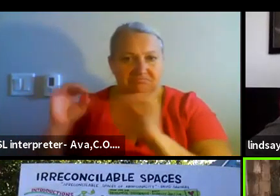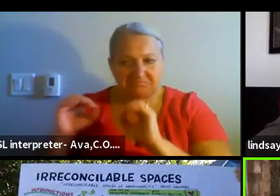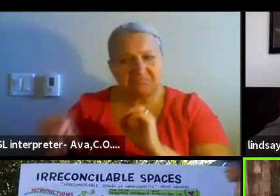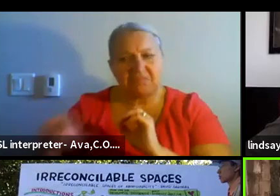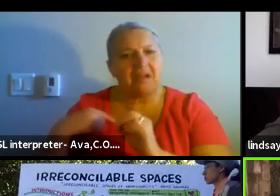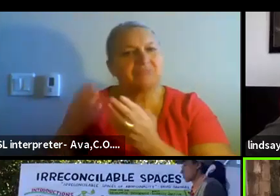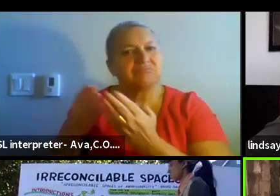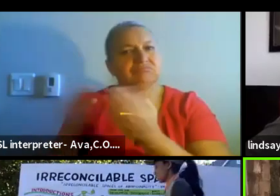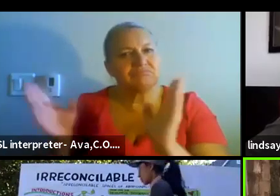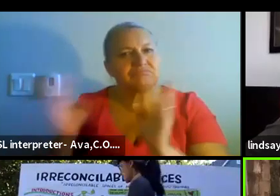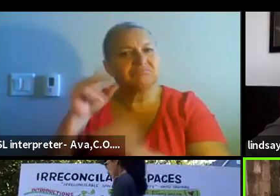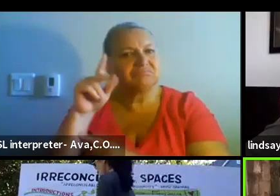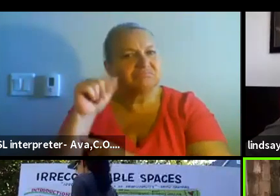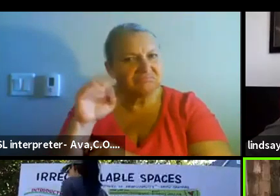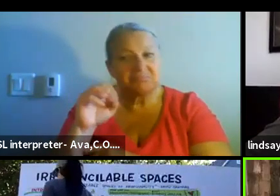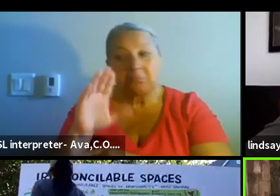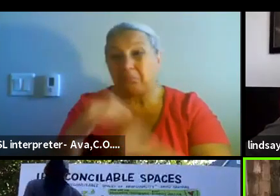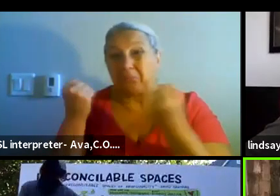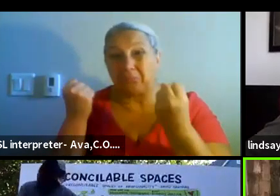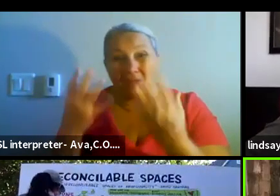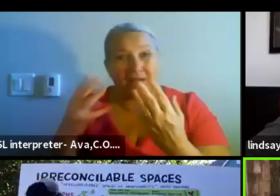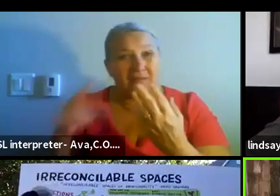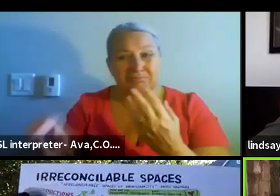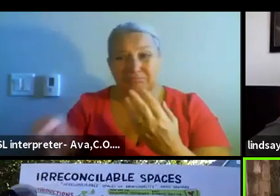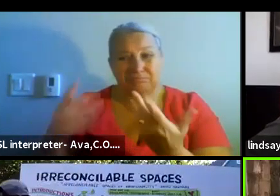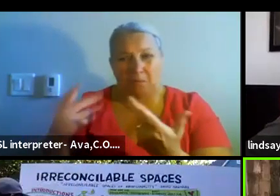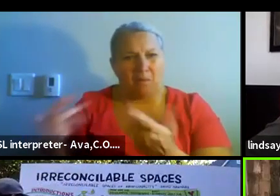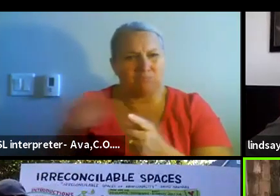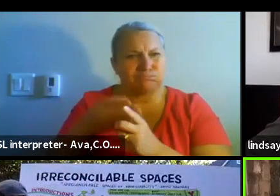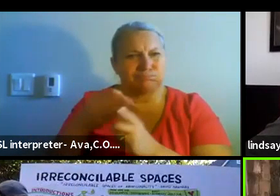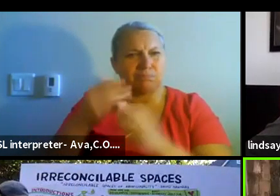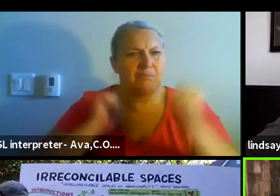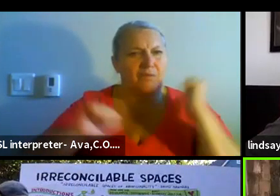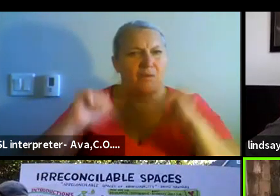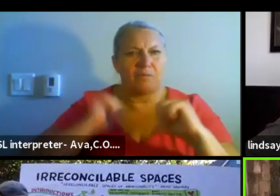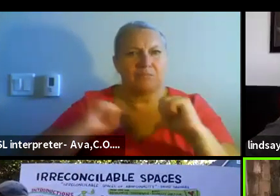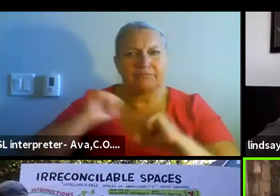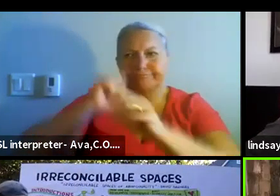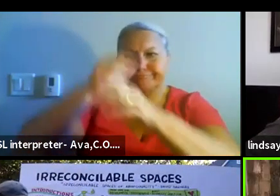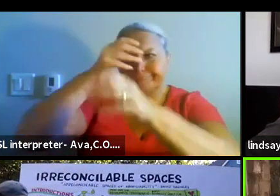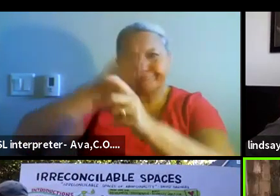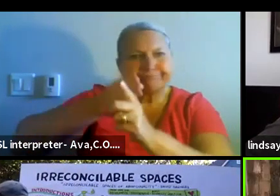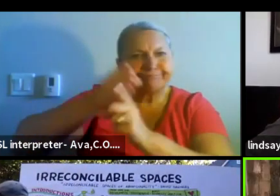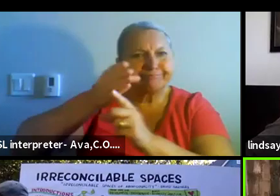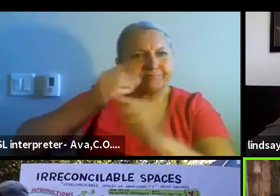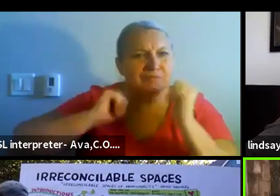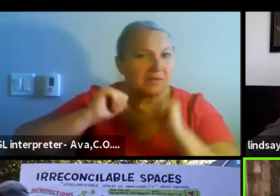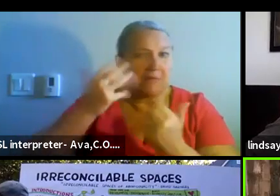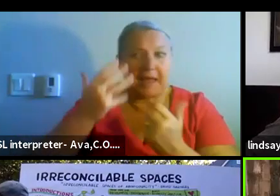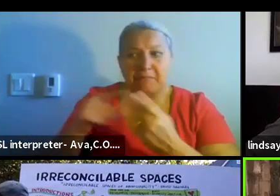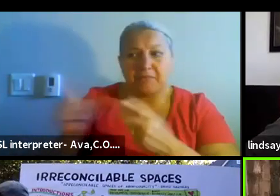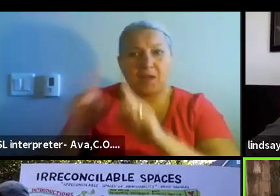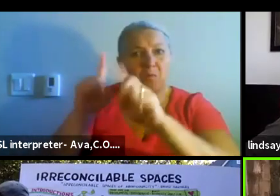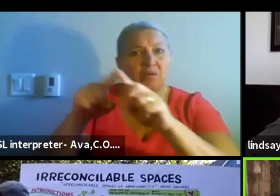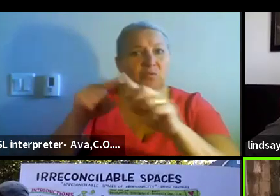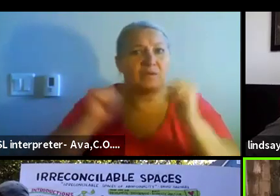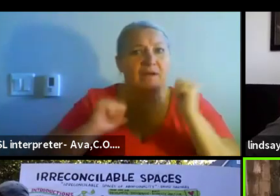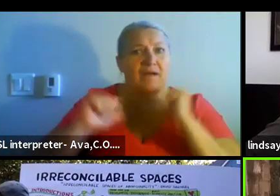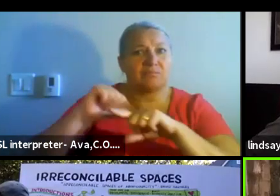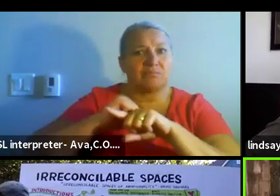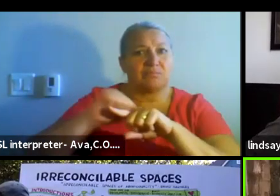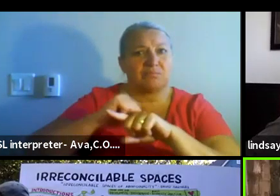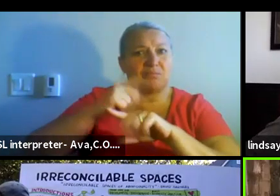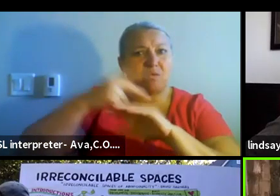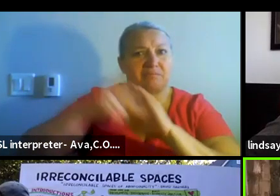and many of them were also acting students, performing theater students within the acting programs at U of T. So this was